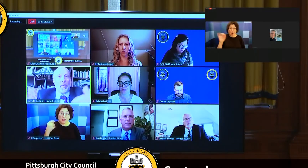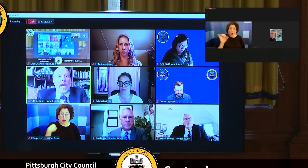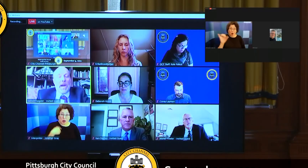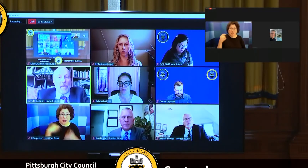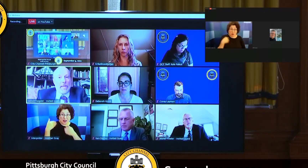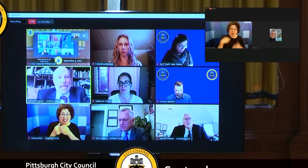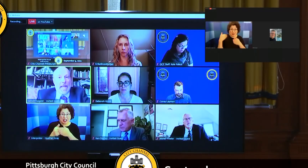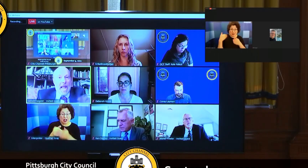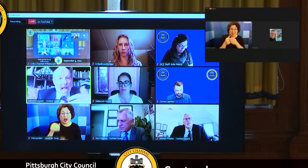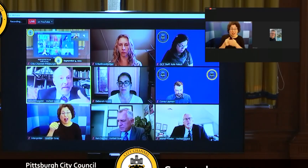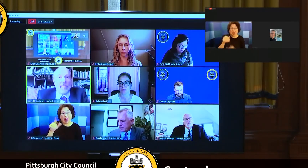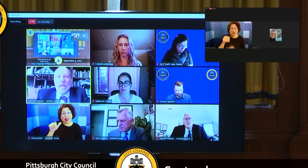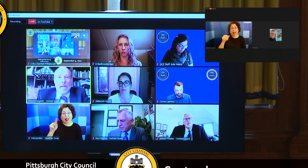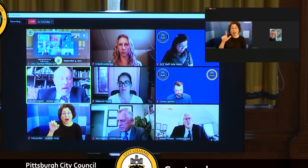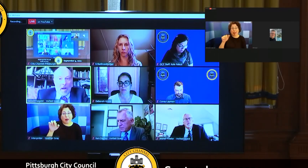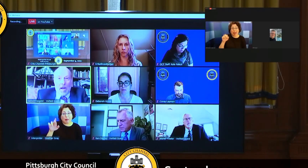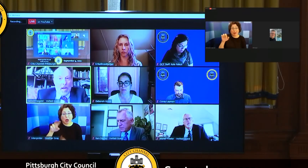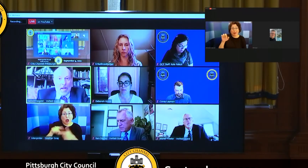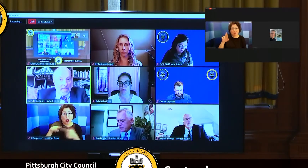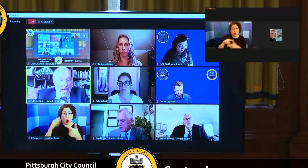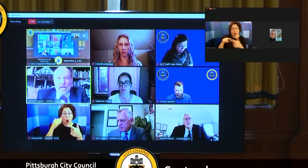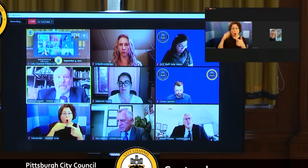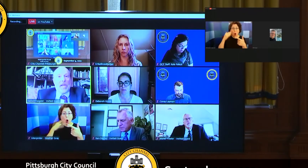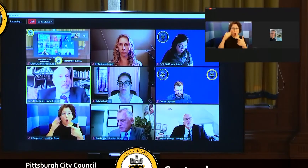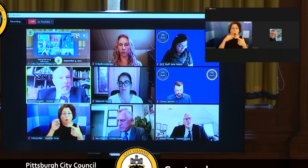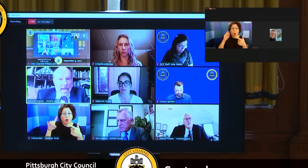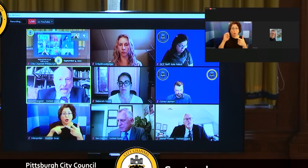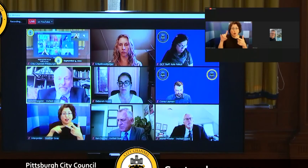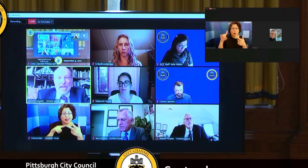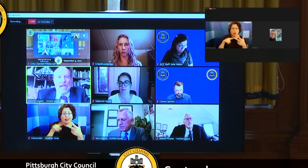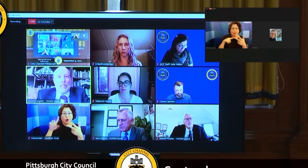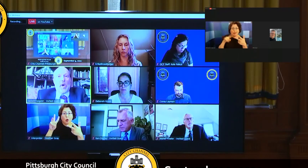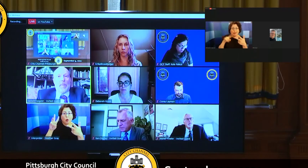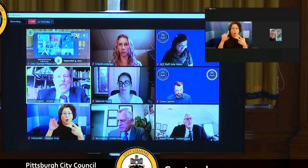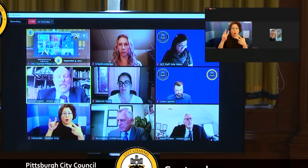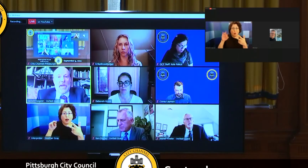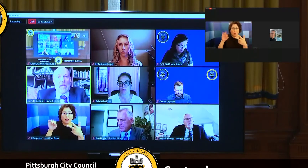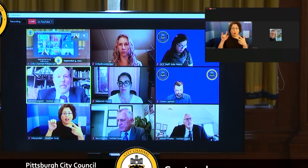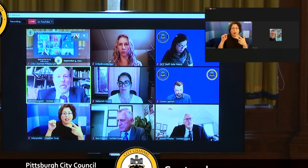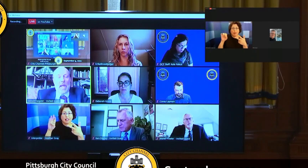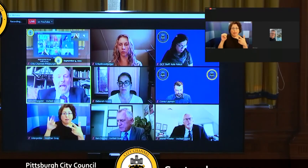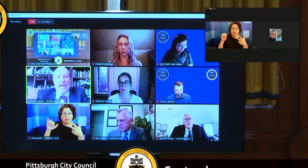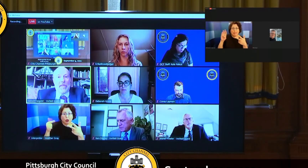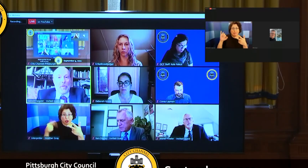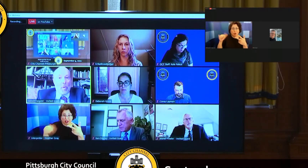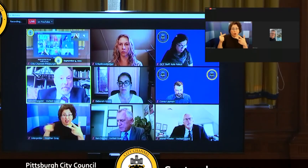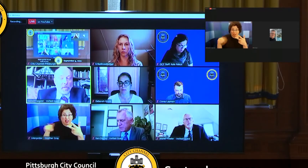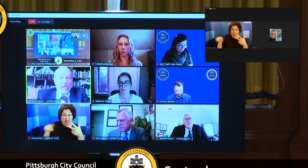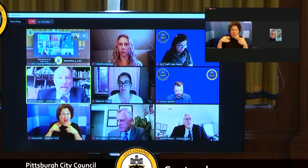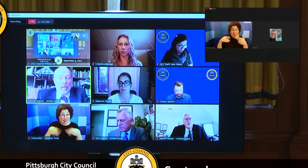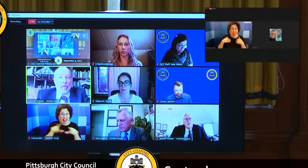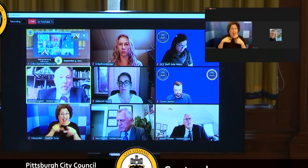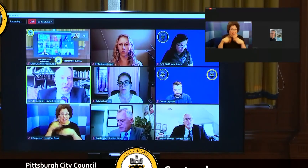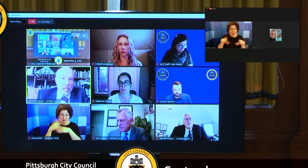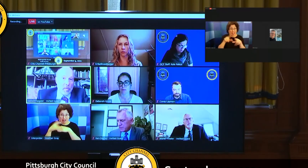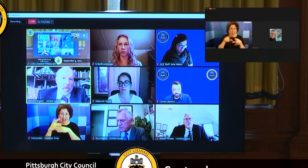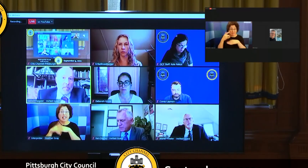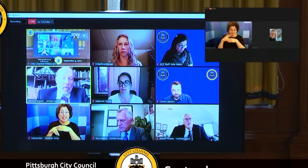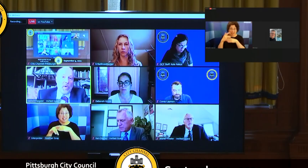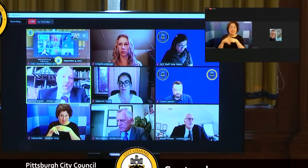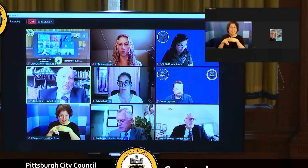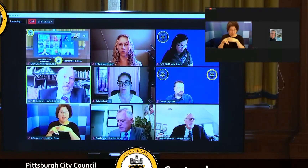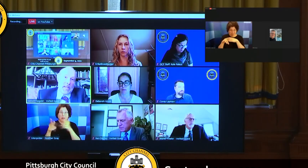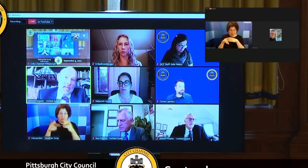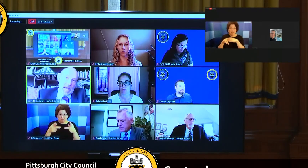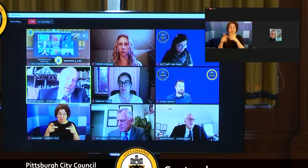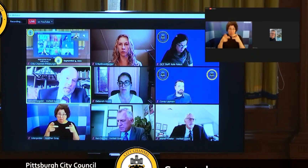3 areas that have a land available, they have vacant properties available, and thoughtful development with community